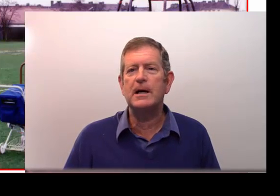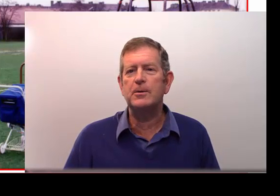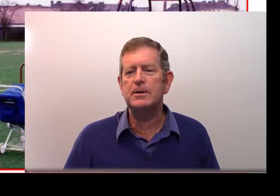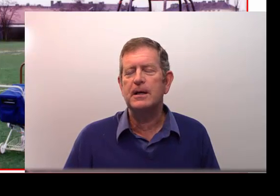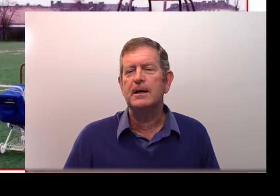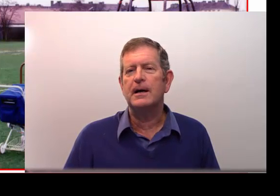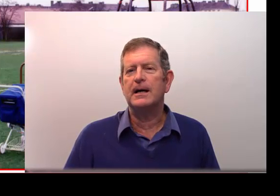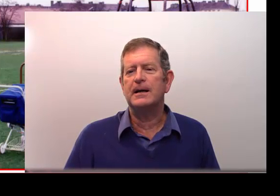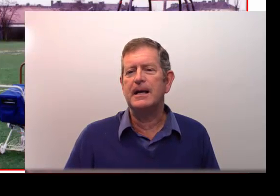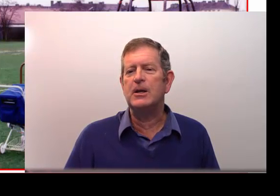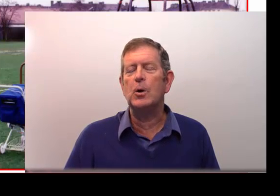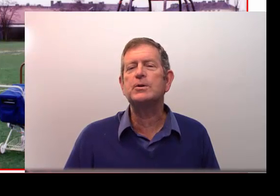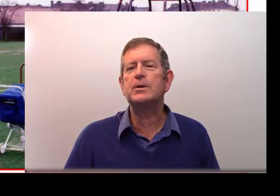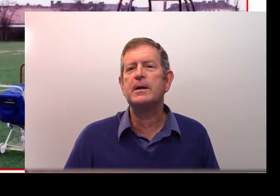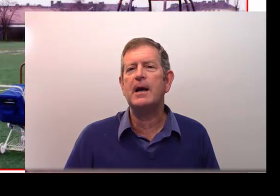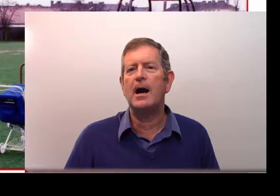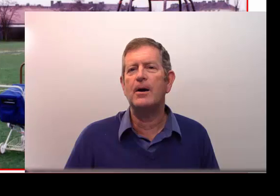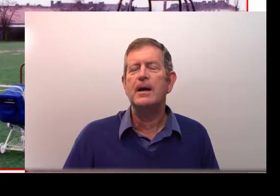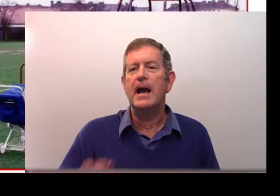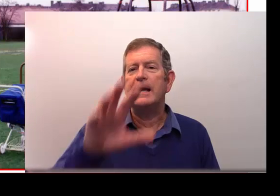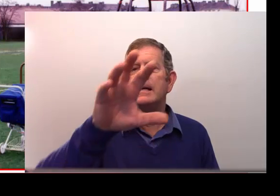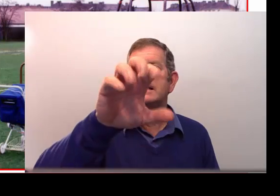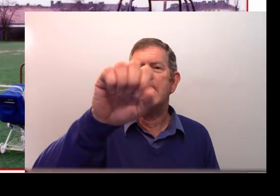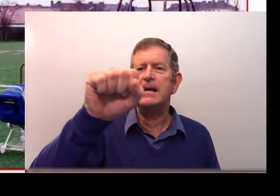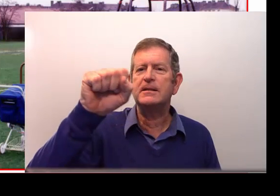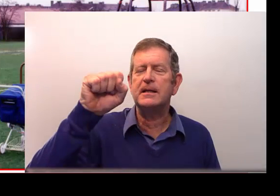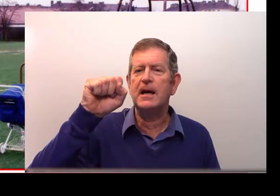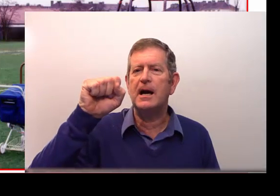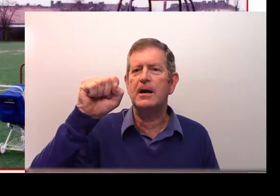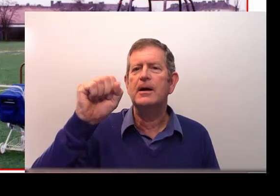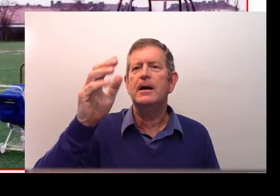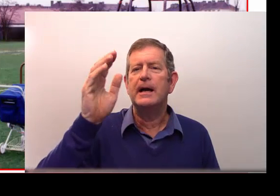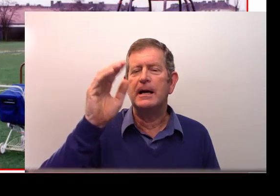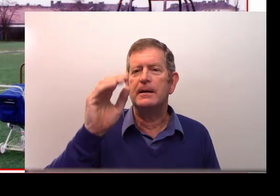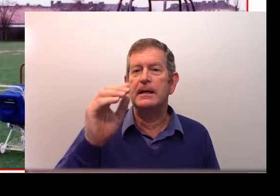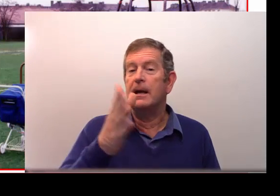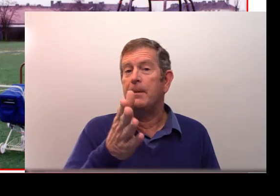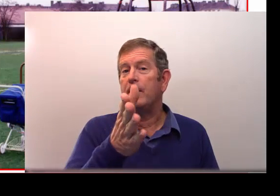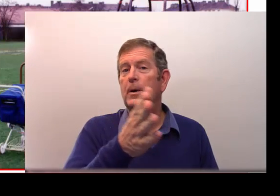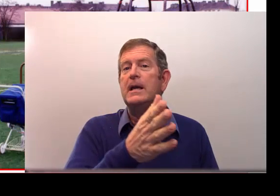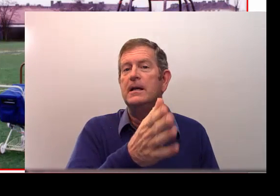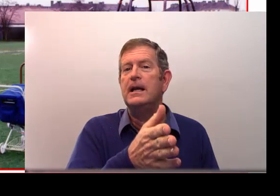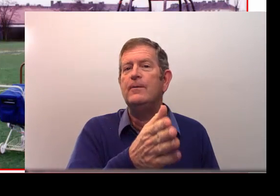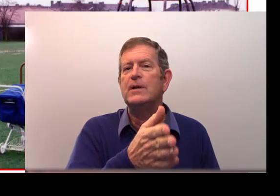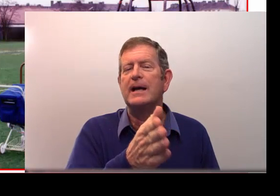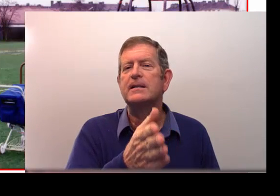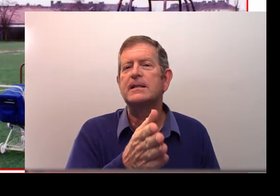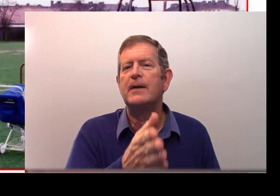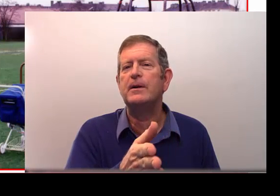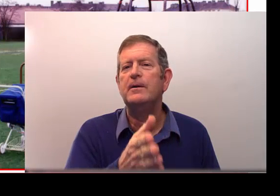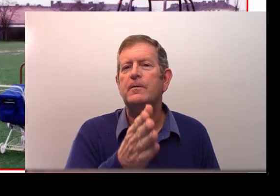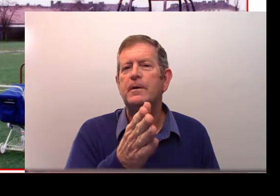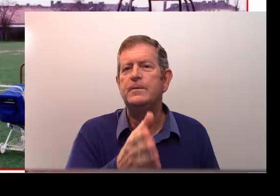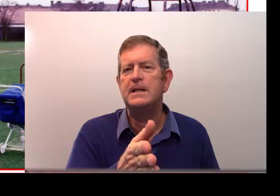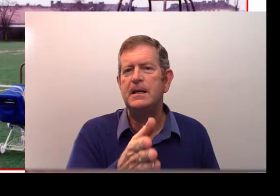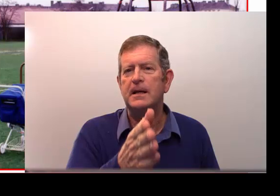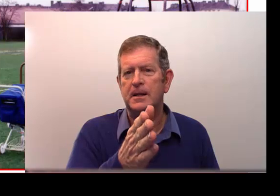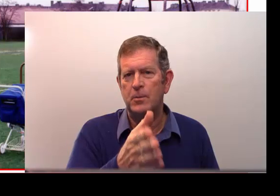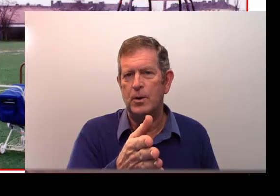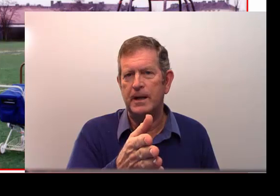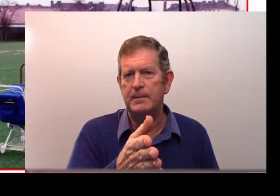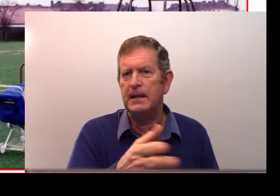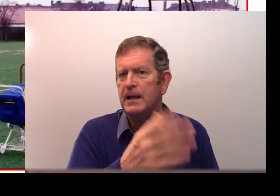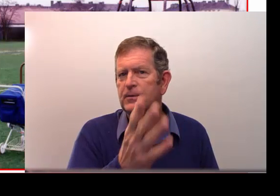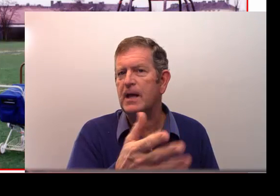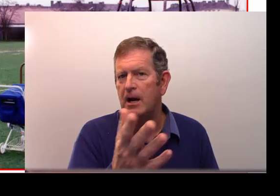he goes out. He goes to the car, and he takes the car. And by the way, he leaves at 7:15